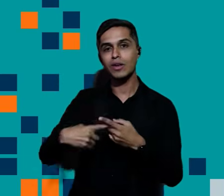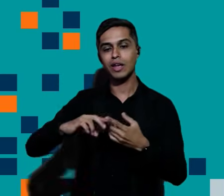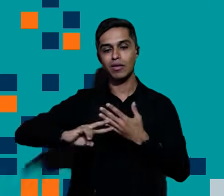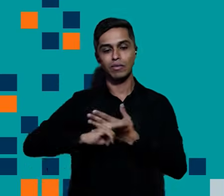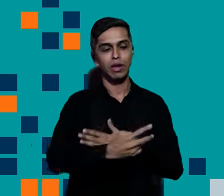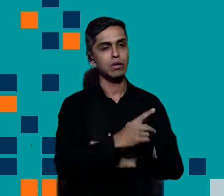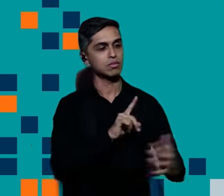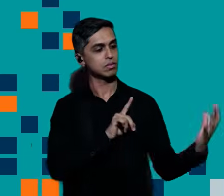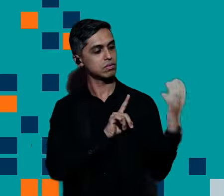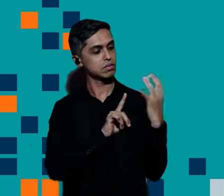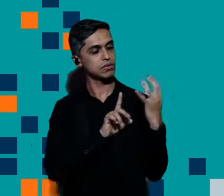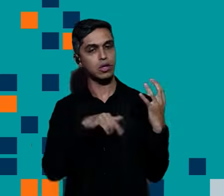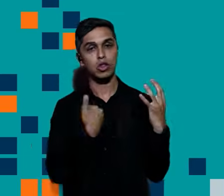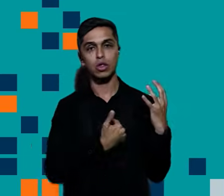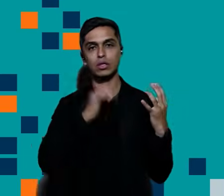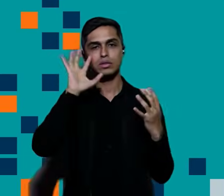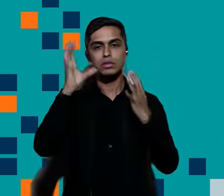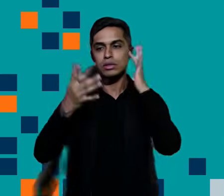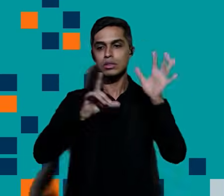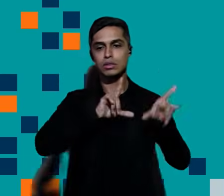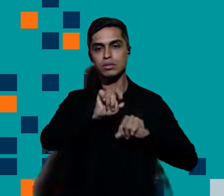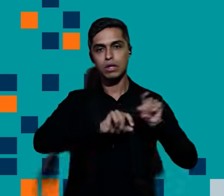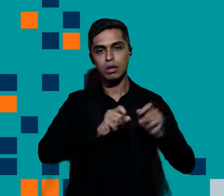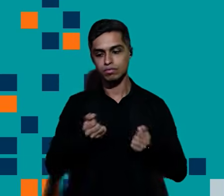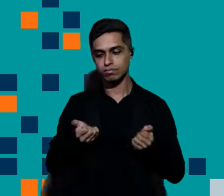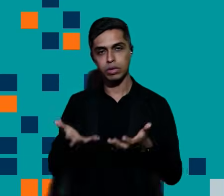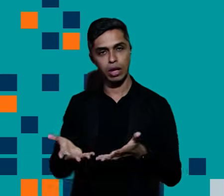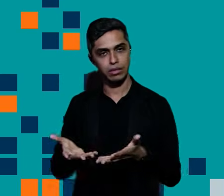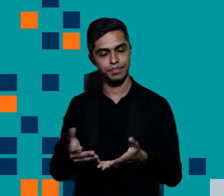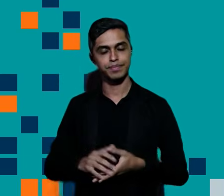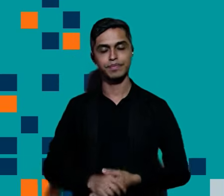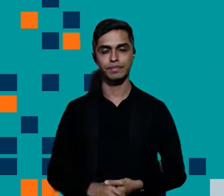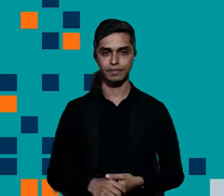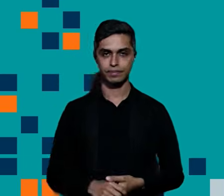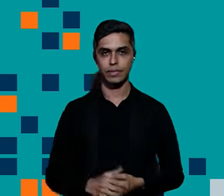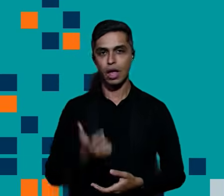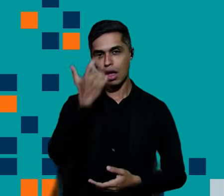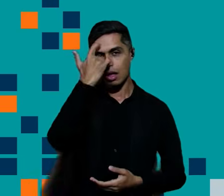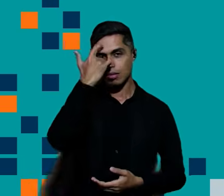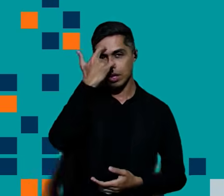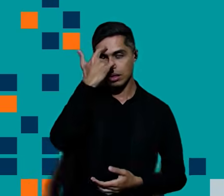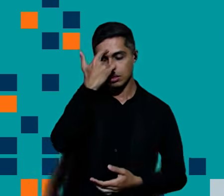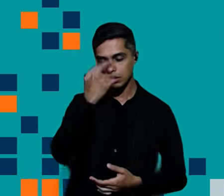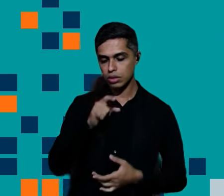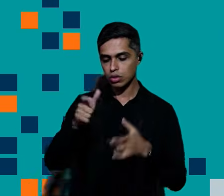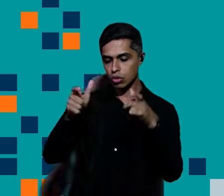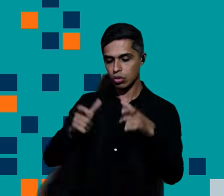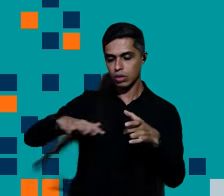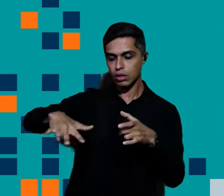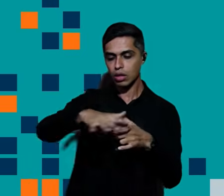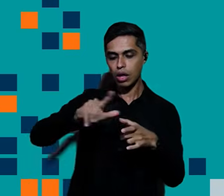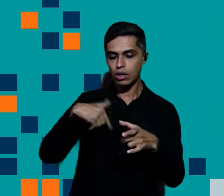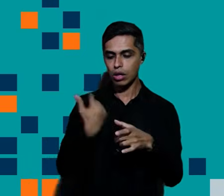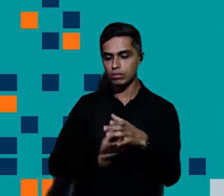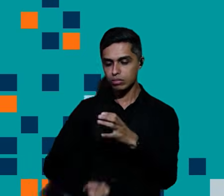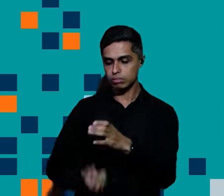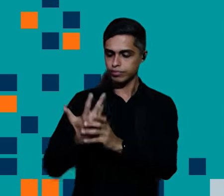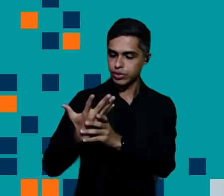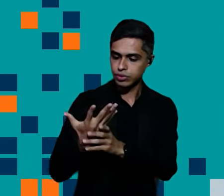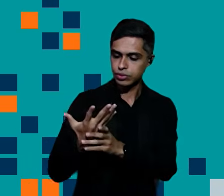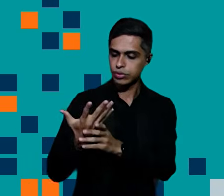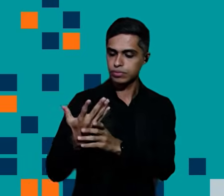to make. This idea of thinking of the places we create as